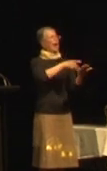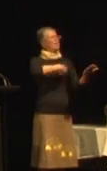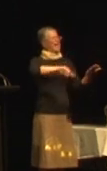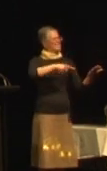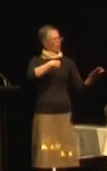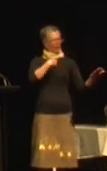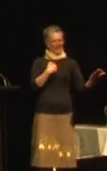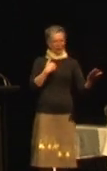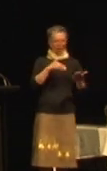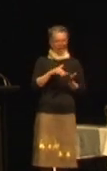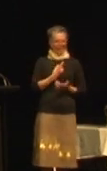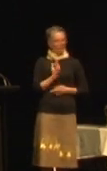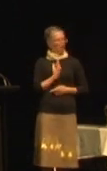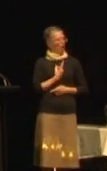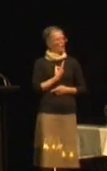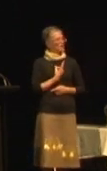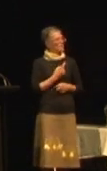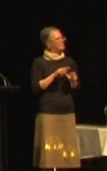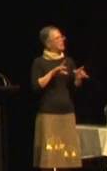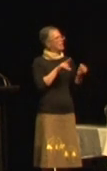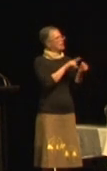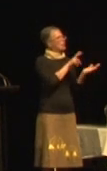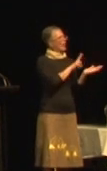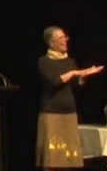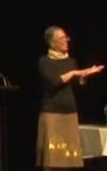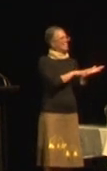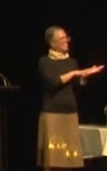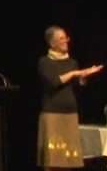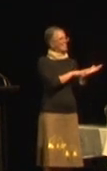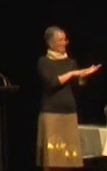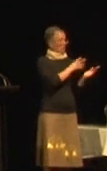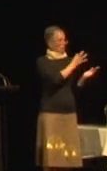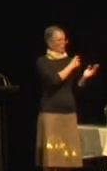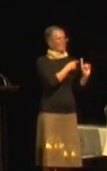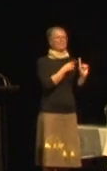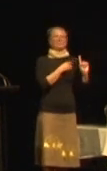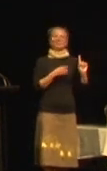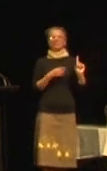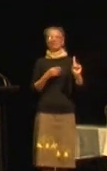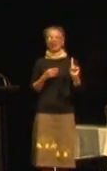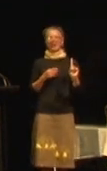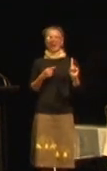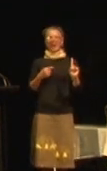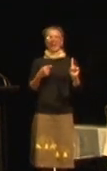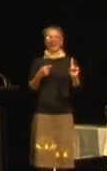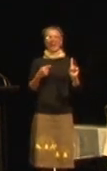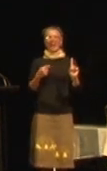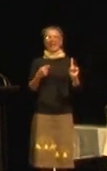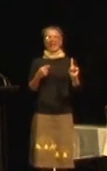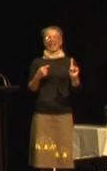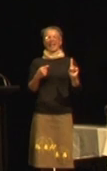up in a room, it's like the ultimate parent. It's an authority figure. And it should be.